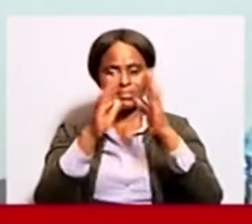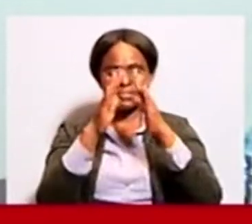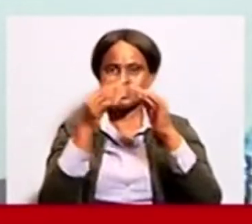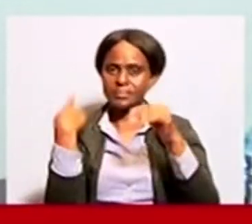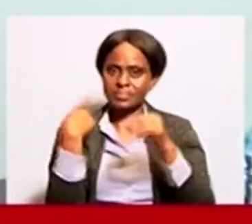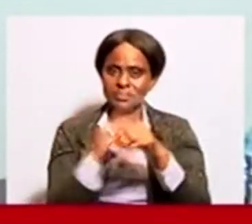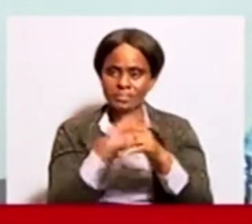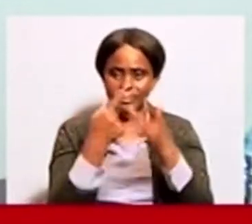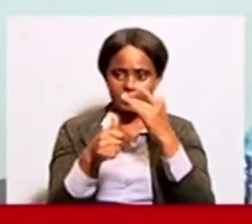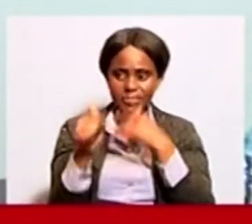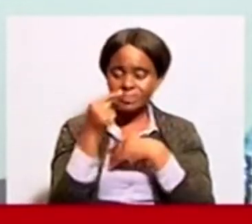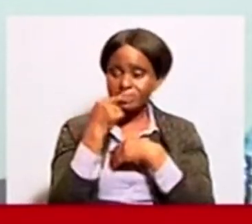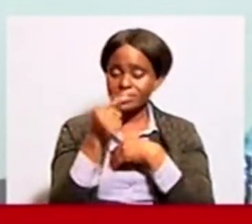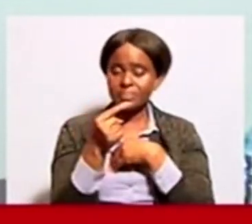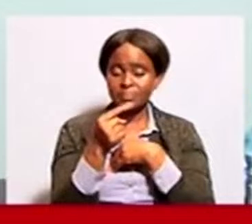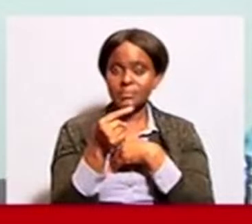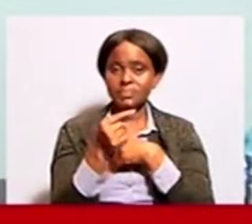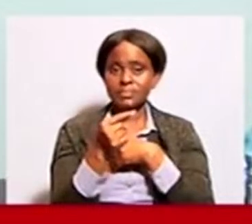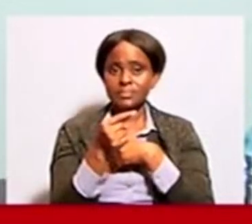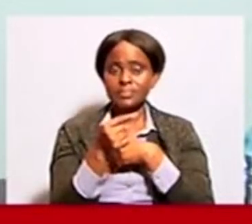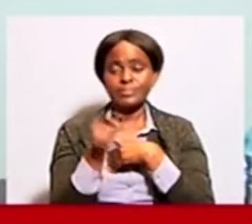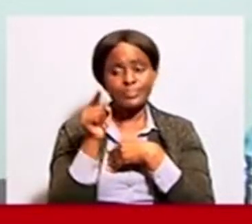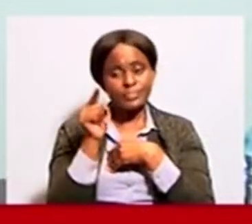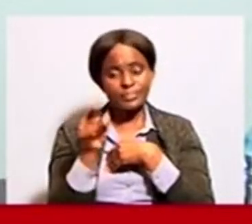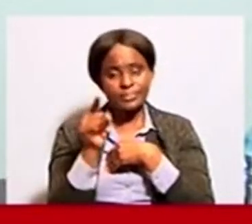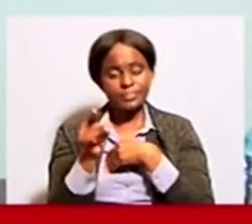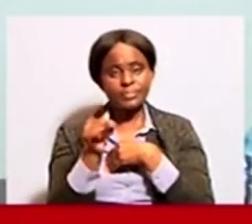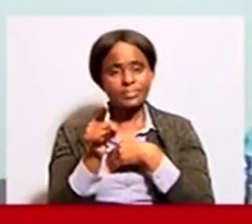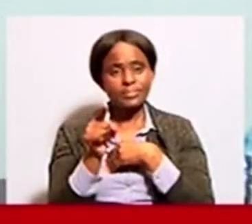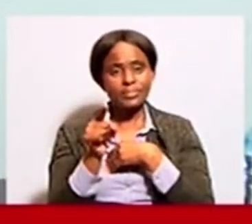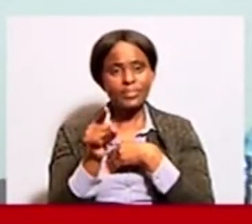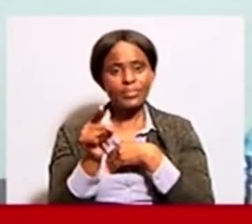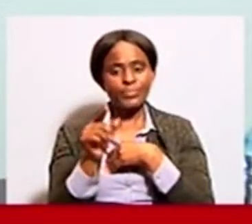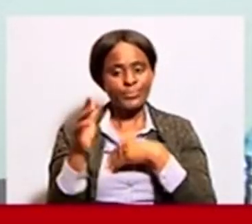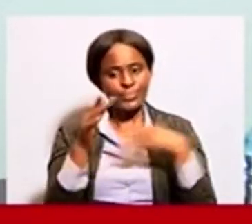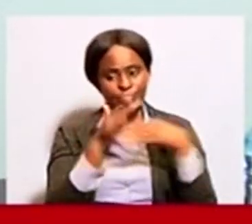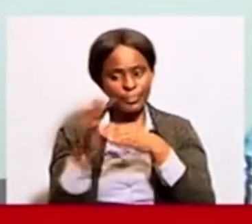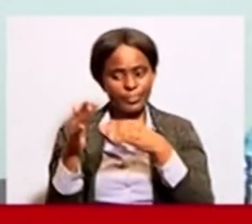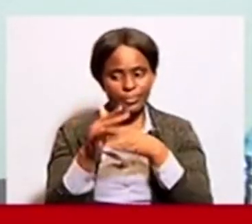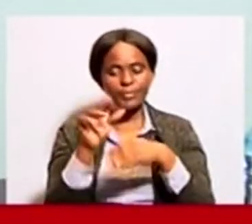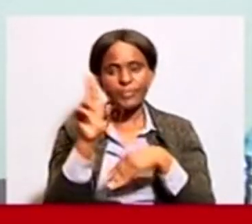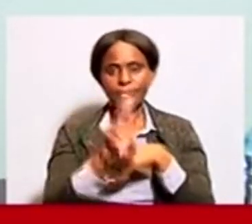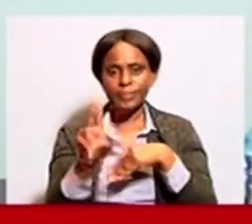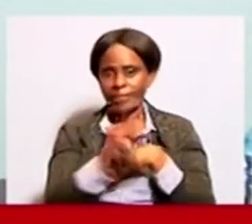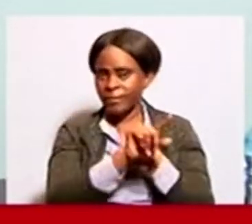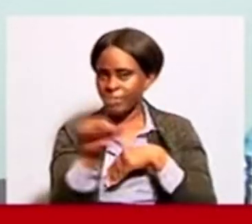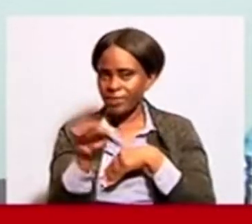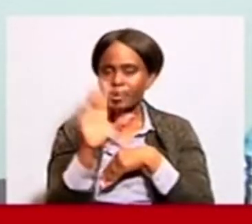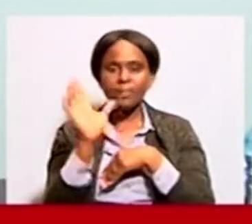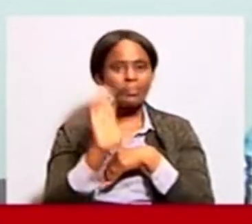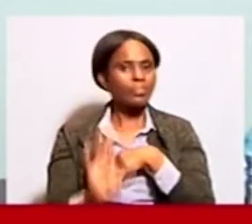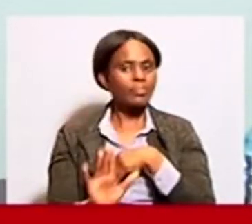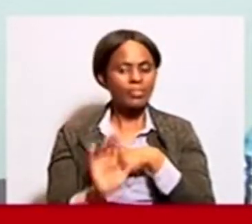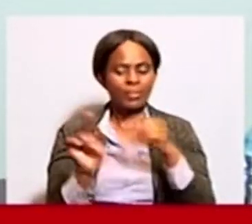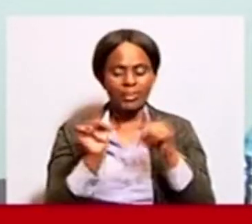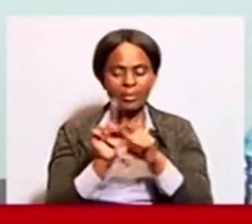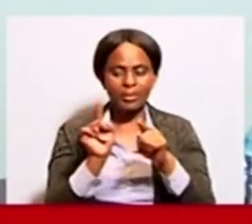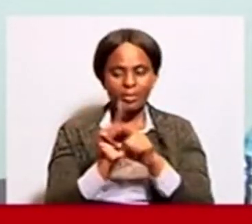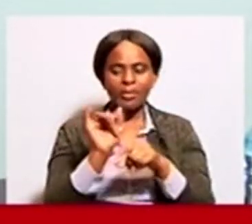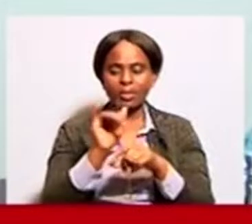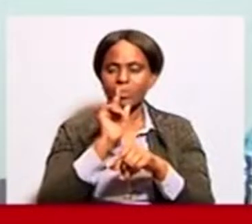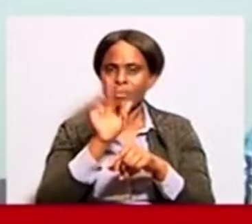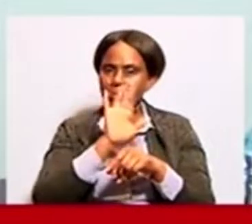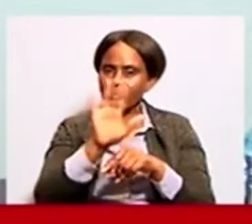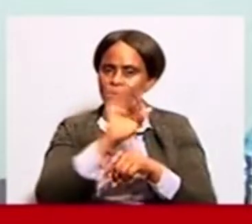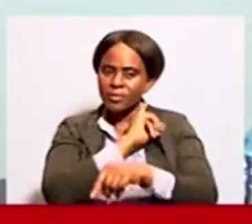they say is never used against them, and that immunity